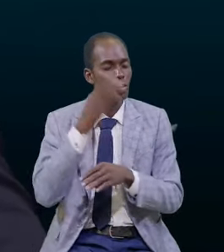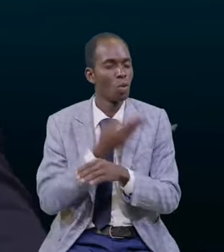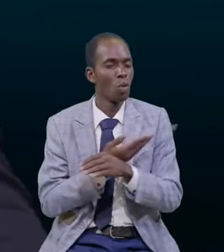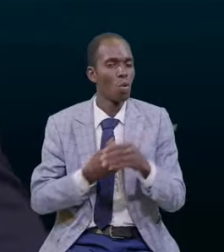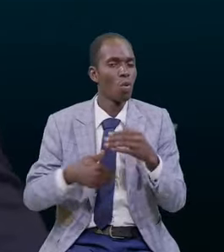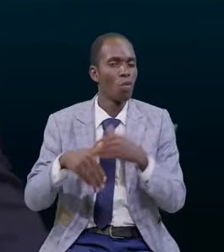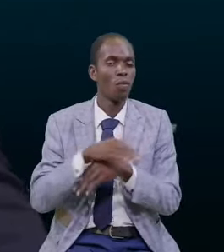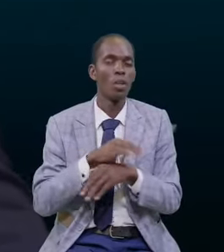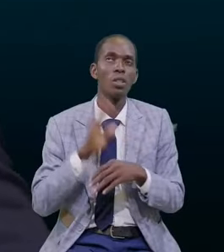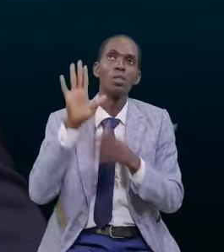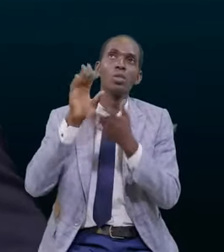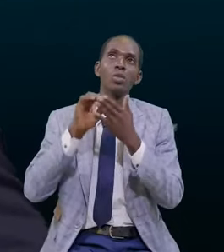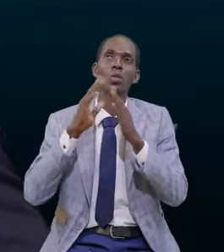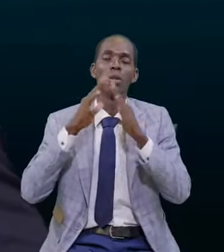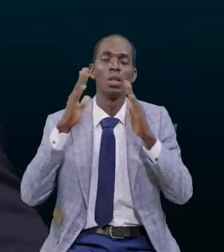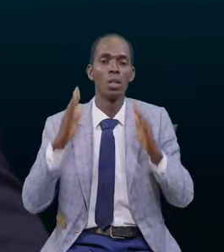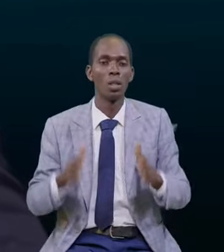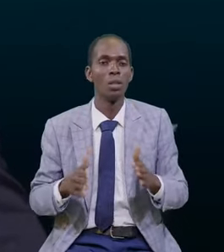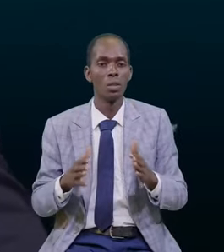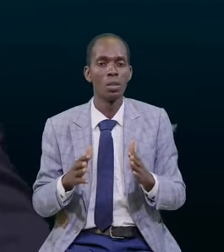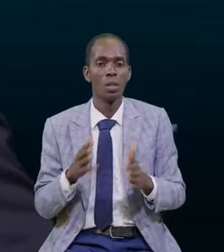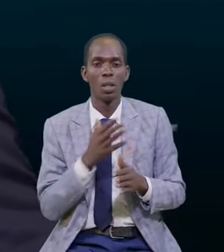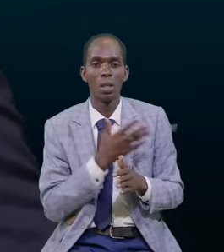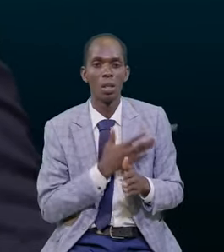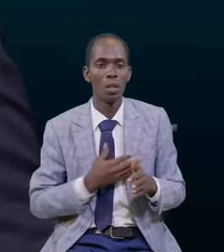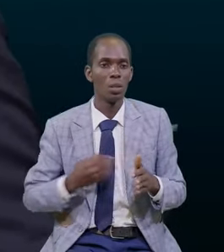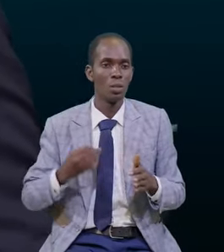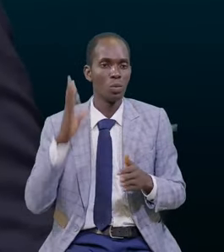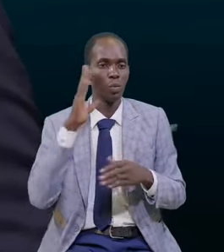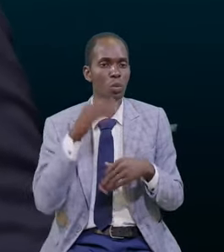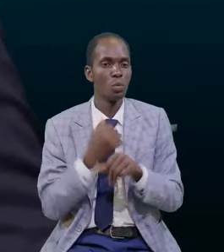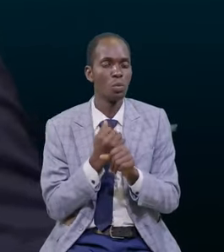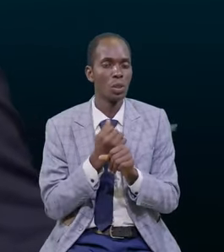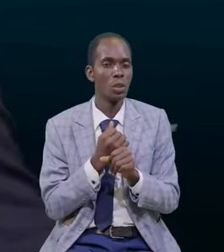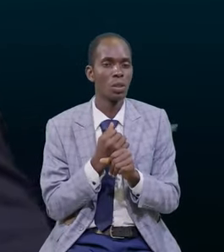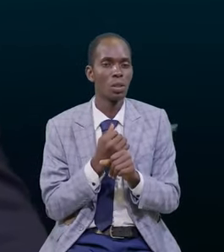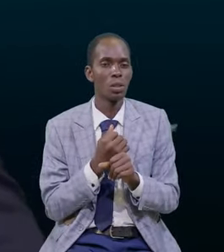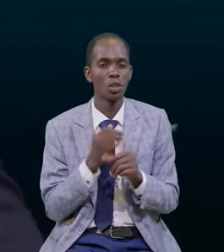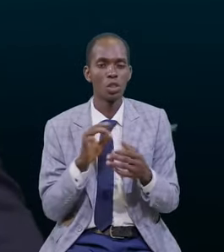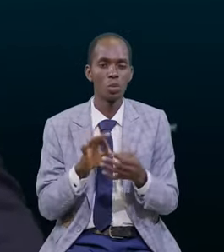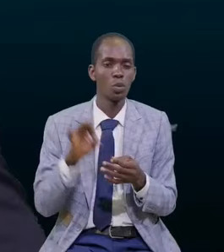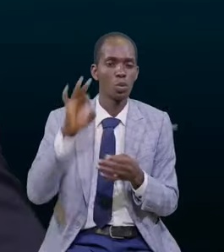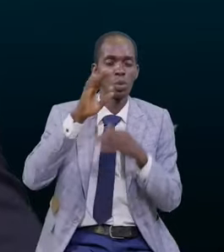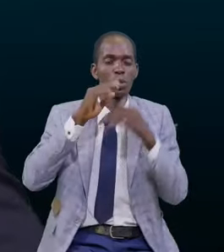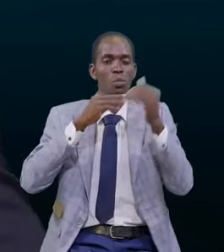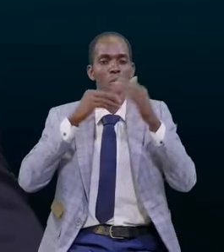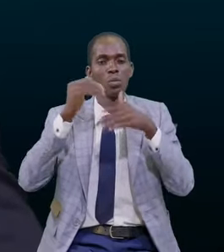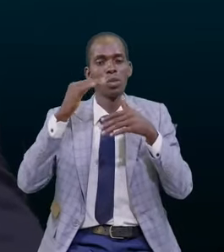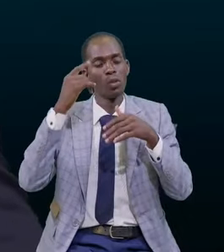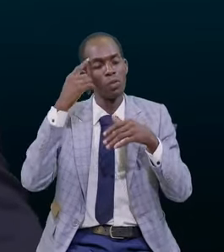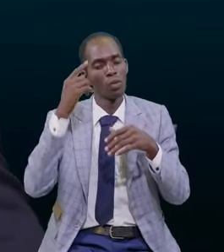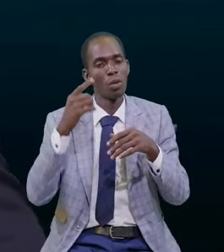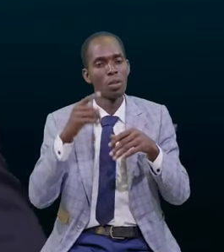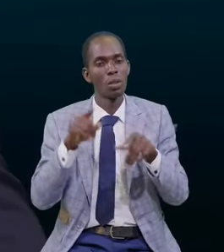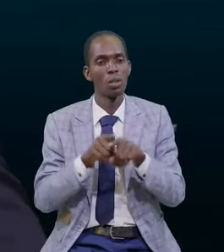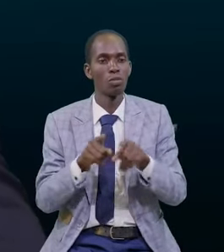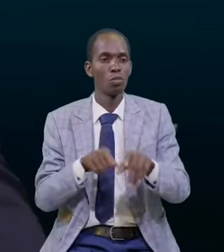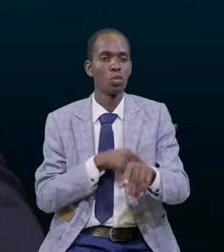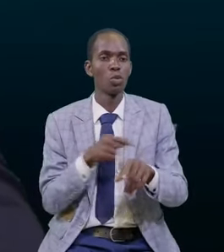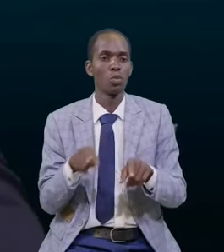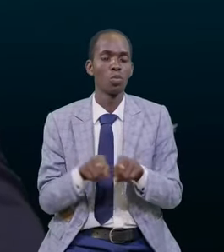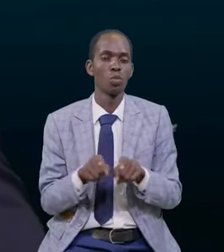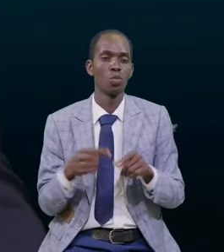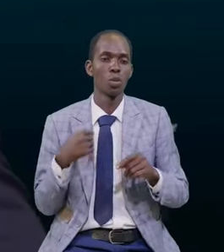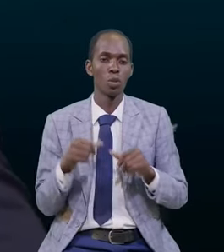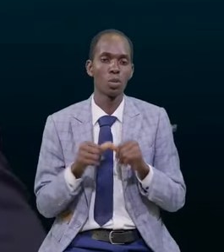make part of that spiritual building so long as we are still abiding in the faith